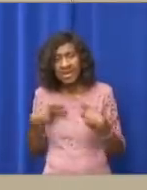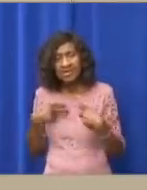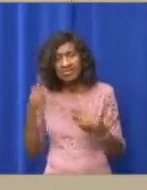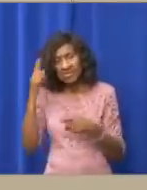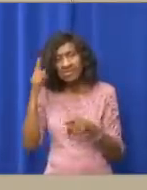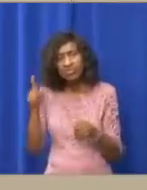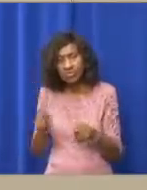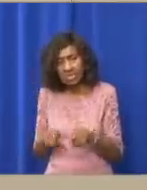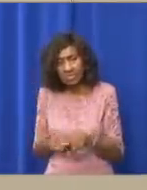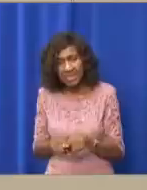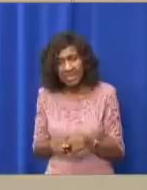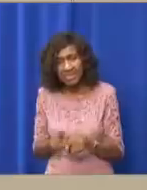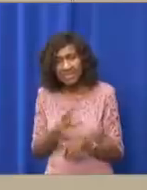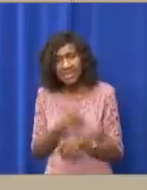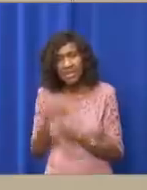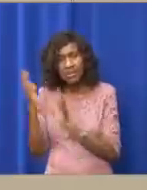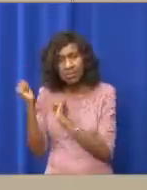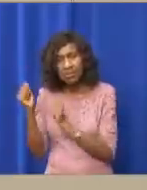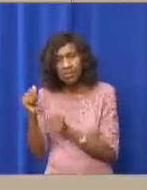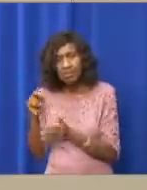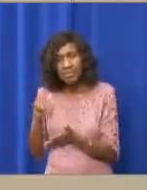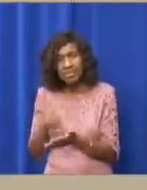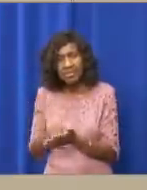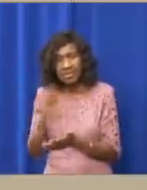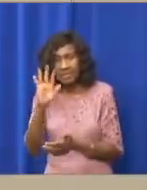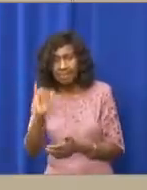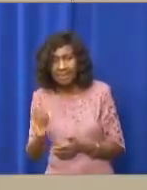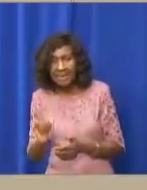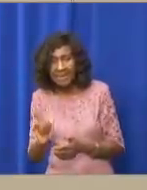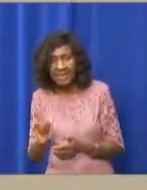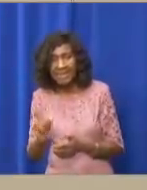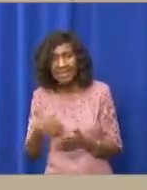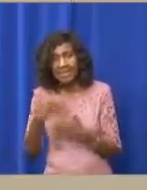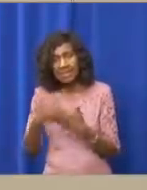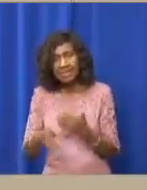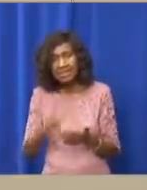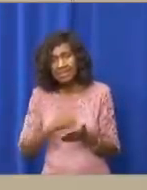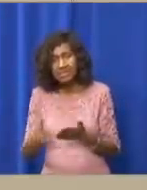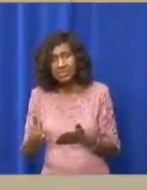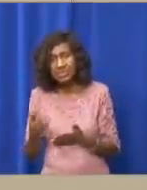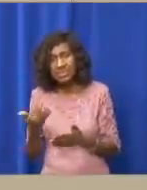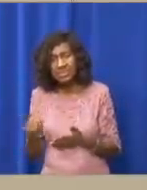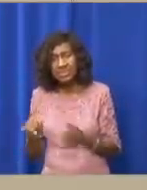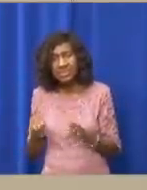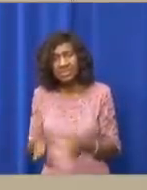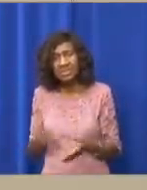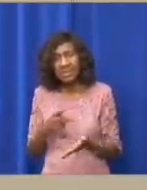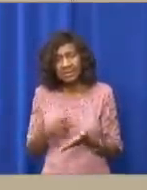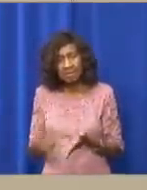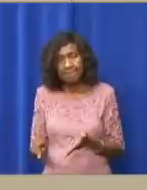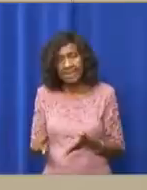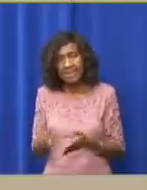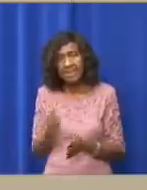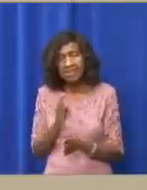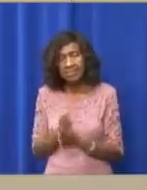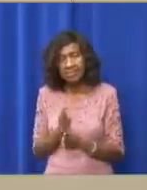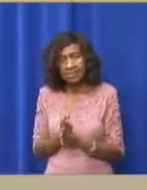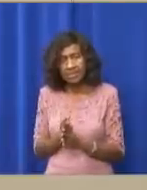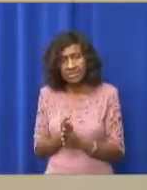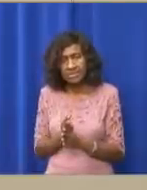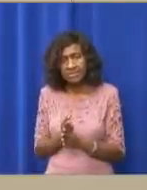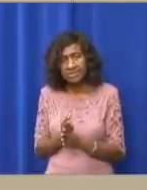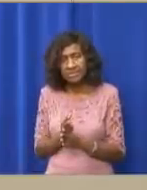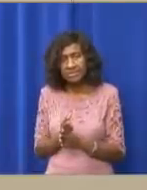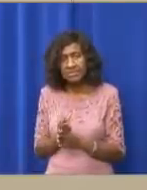hope in the course of next week that we'll be able to pay the bus contractors. But the bus contractors have